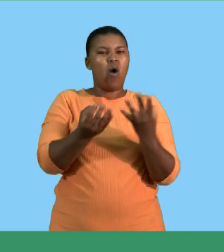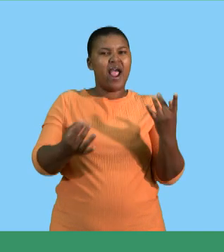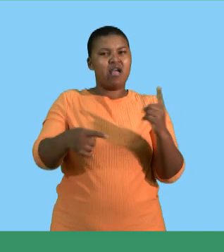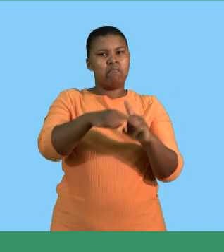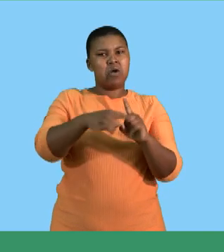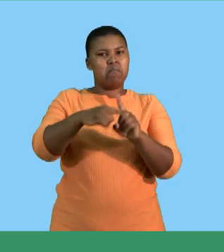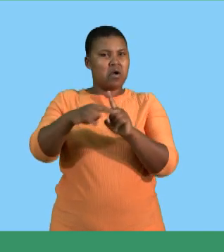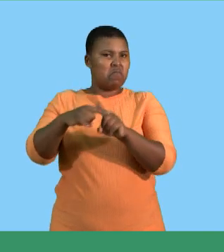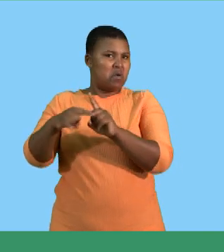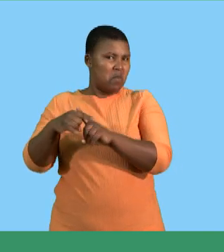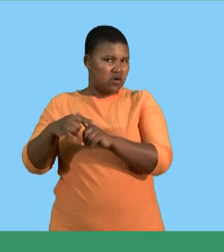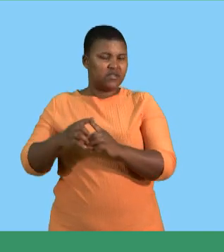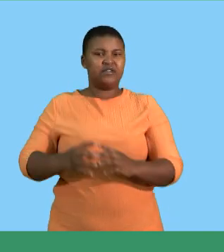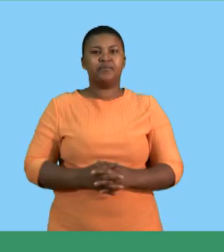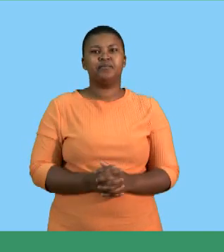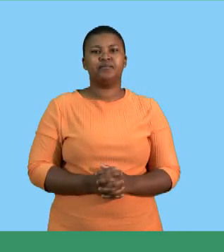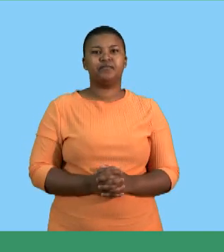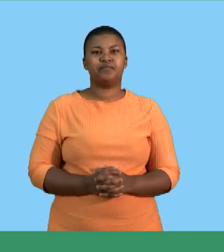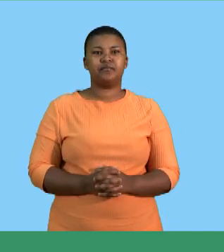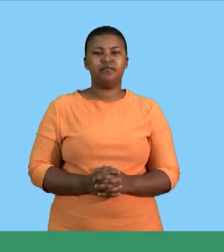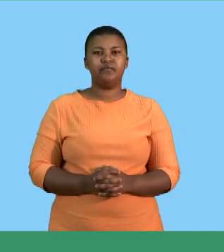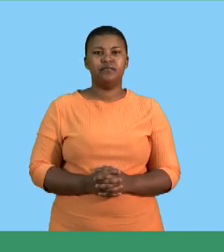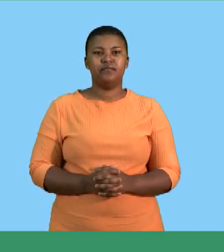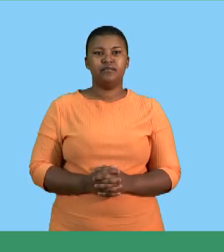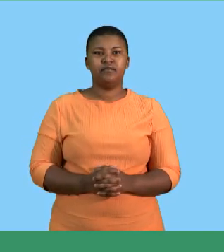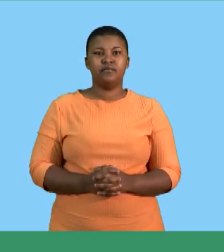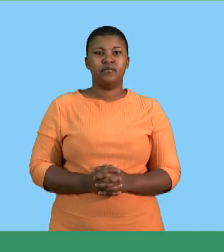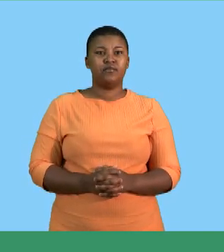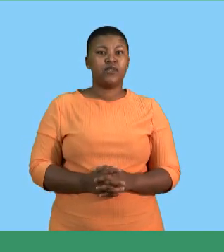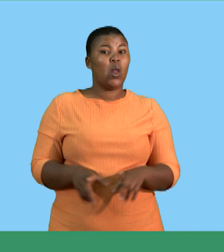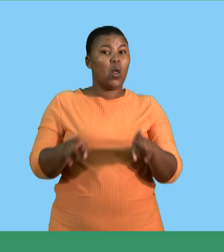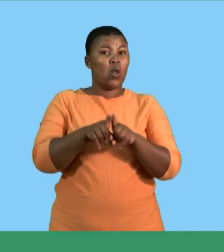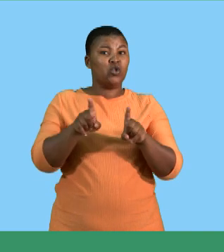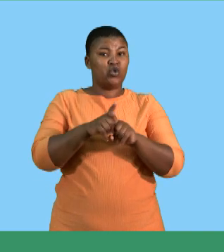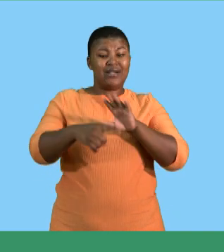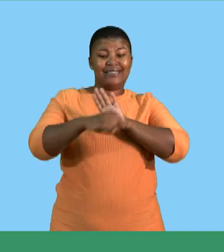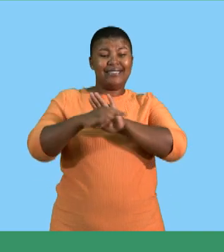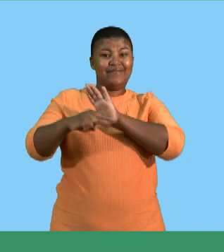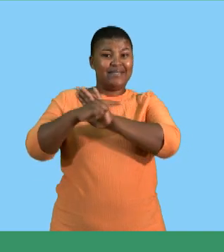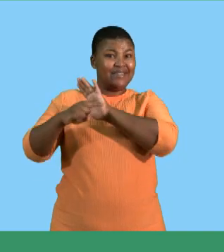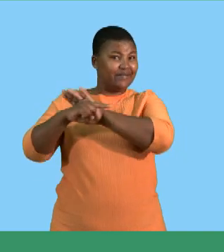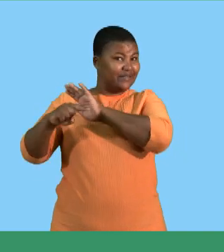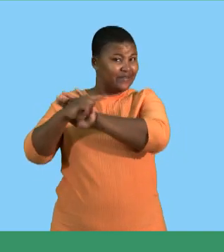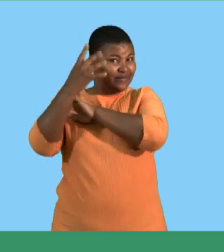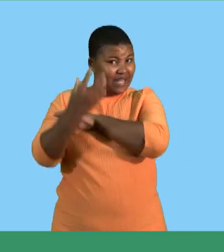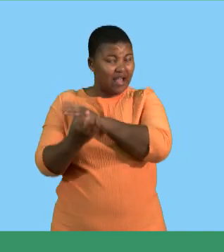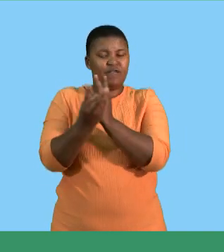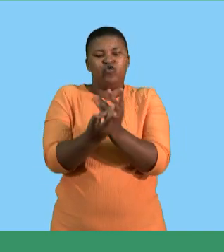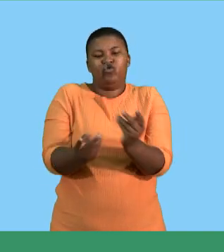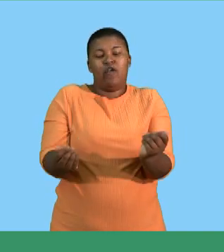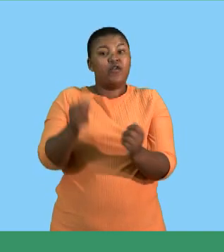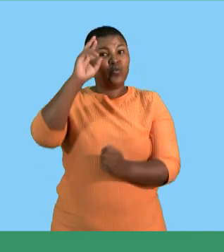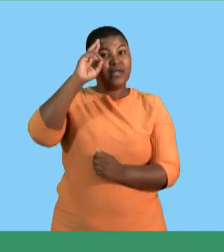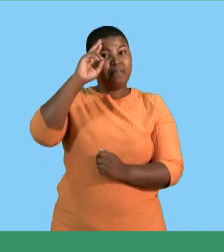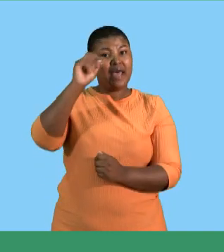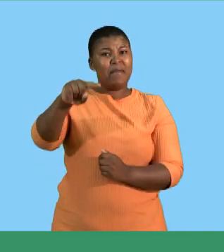or creating a positive image of the business, and it also states by addressing negative publicity.